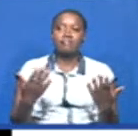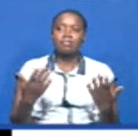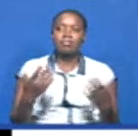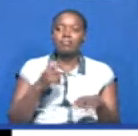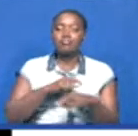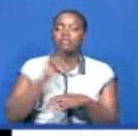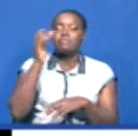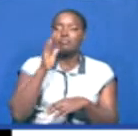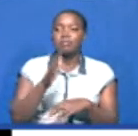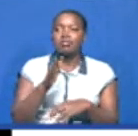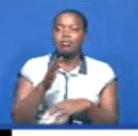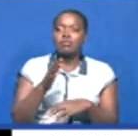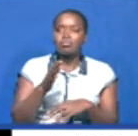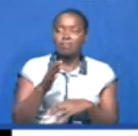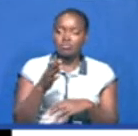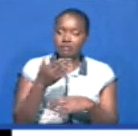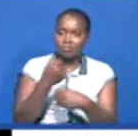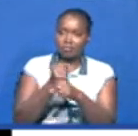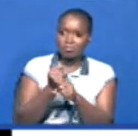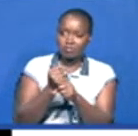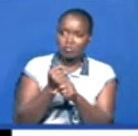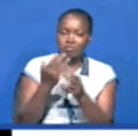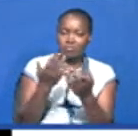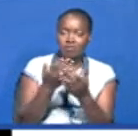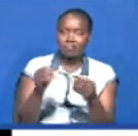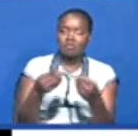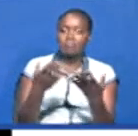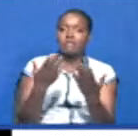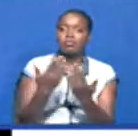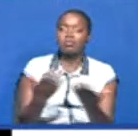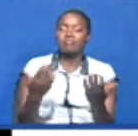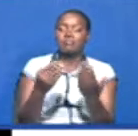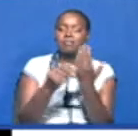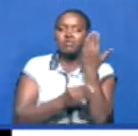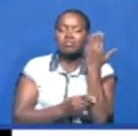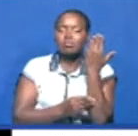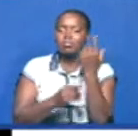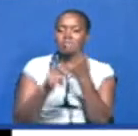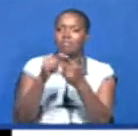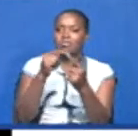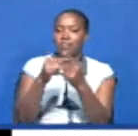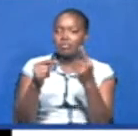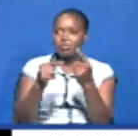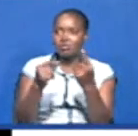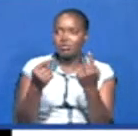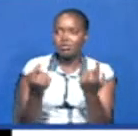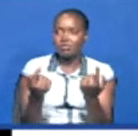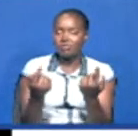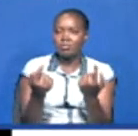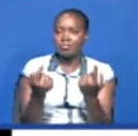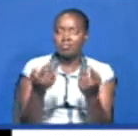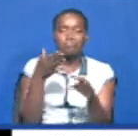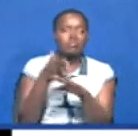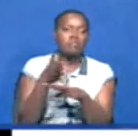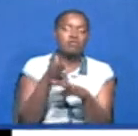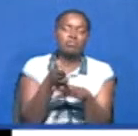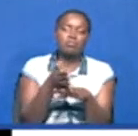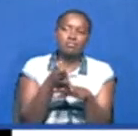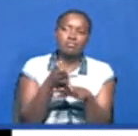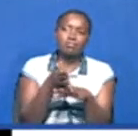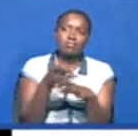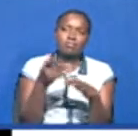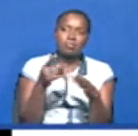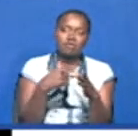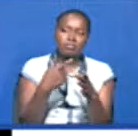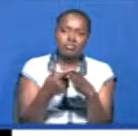are subjected to goods that are of substandard, goods that are counterfeited, then